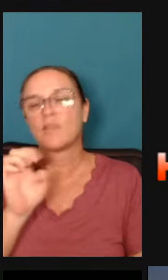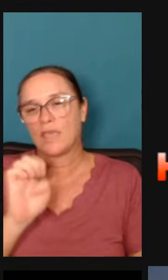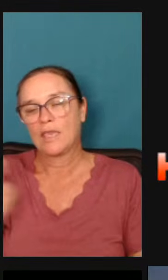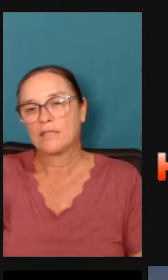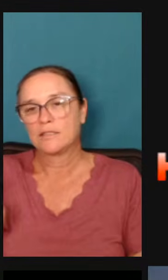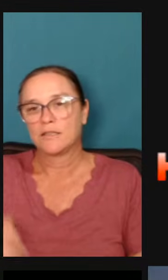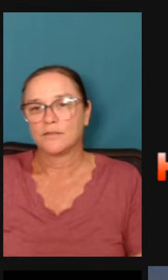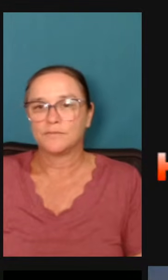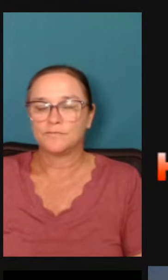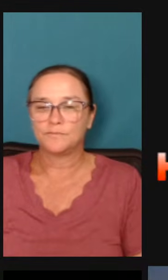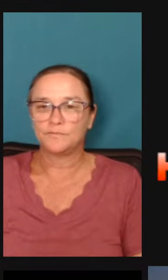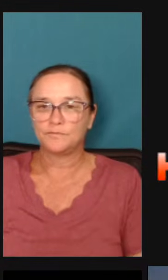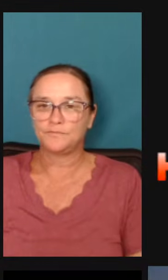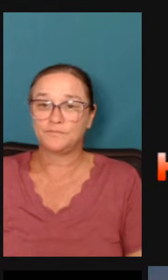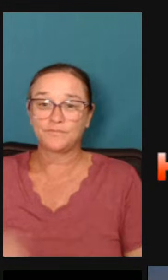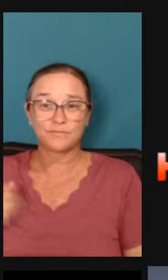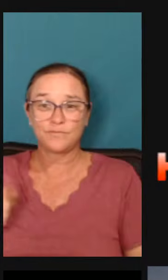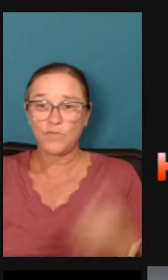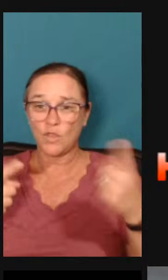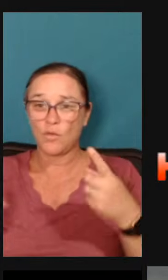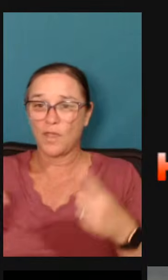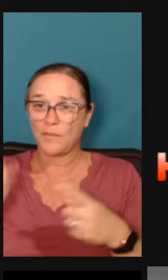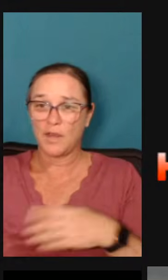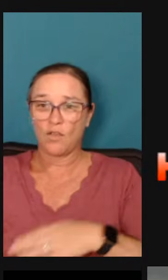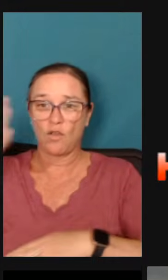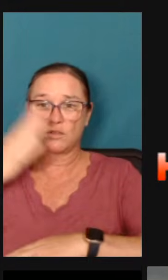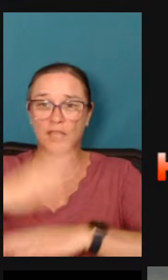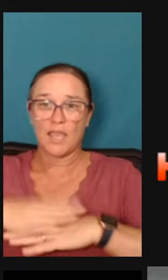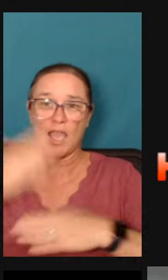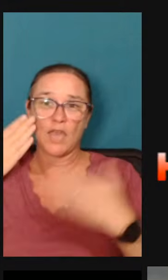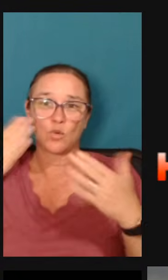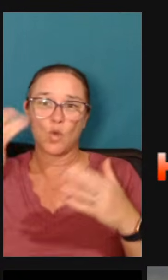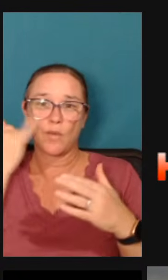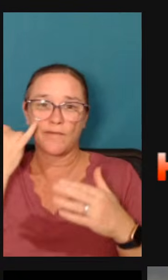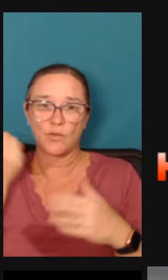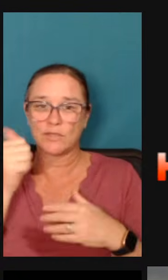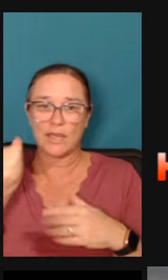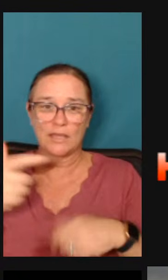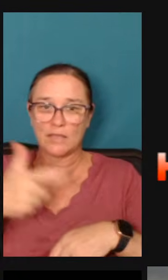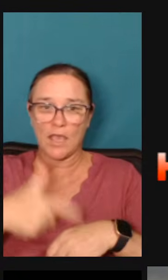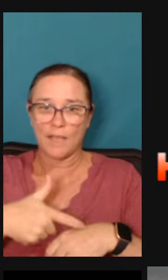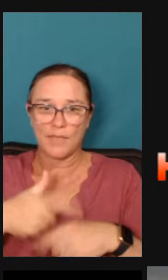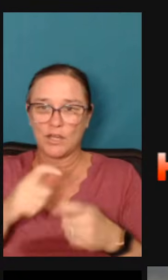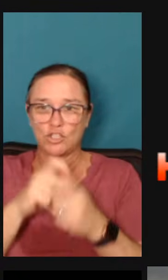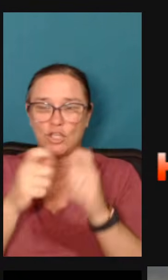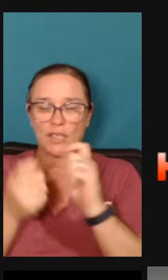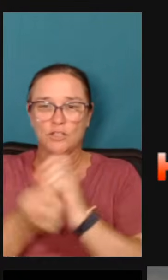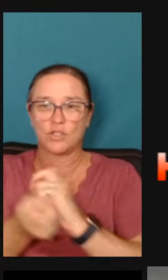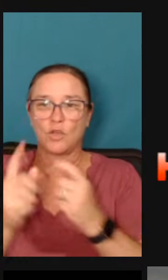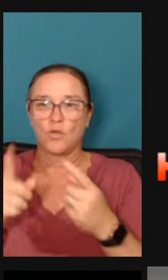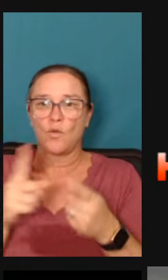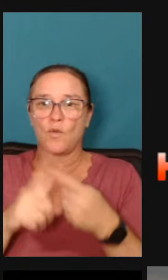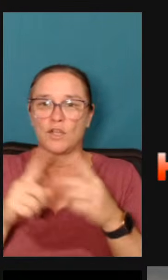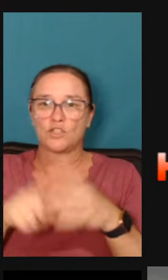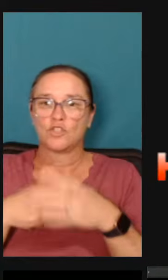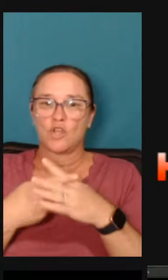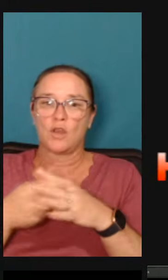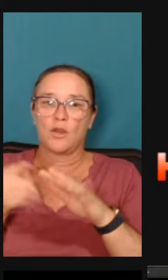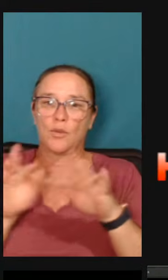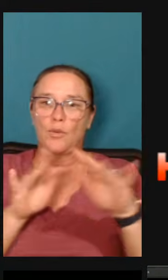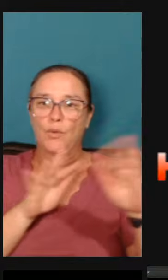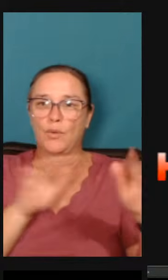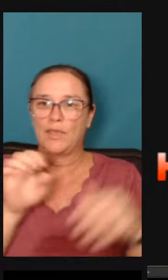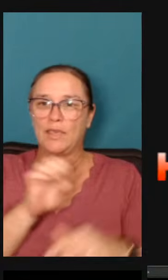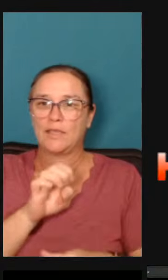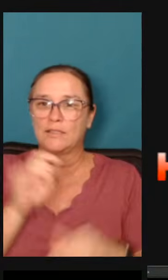And this was true throughout the day. I don't know if there was any point where it really varied. Once it started blowing east, it stayed.